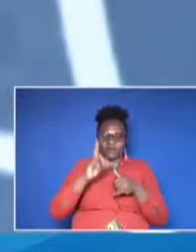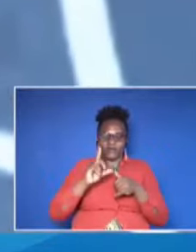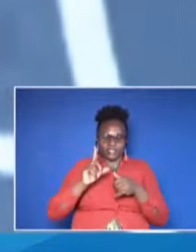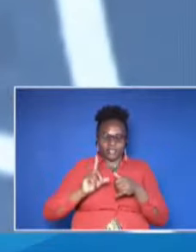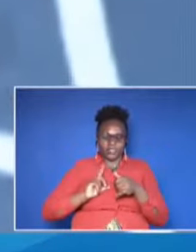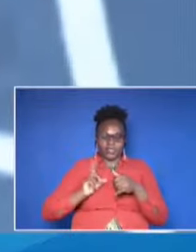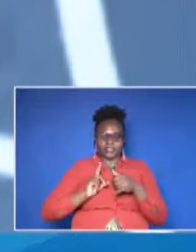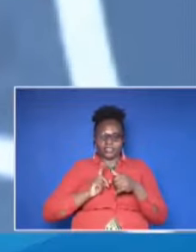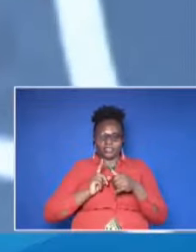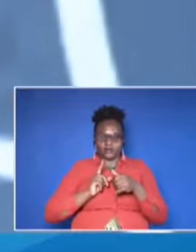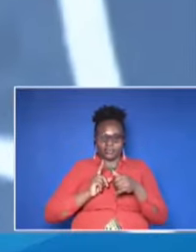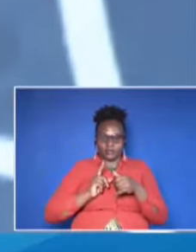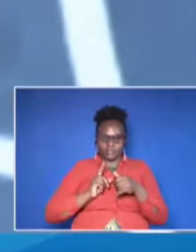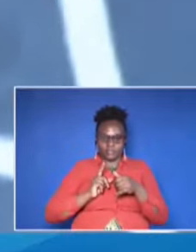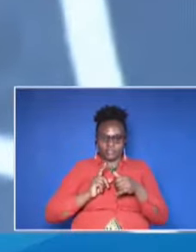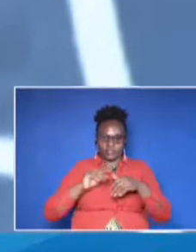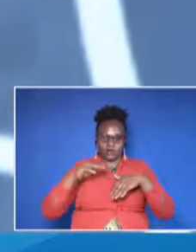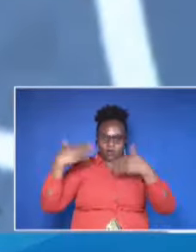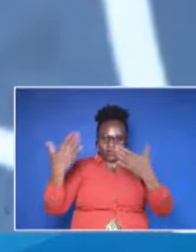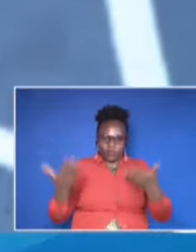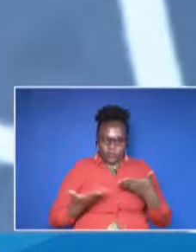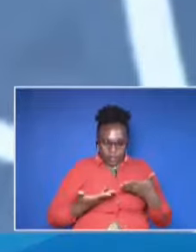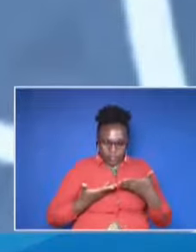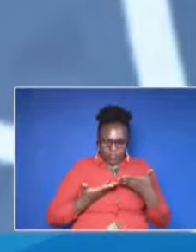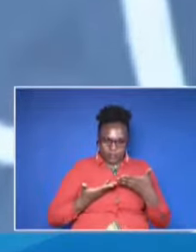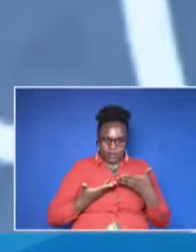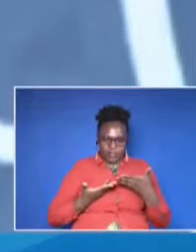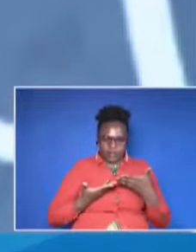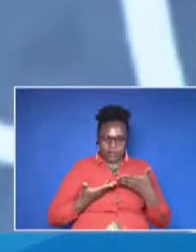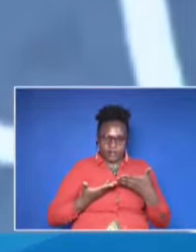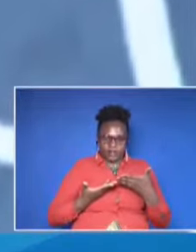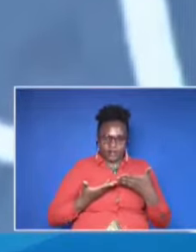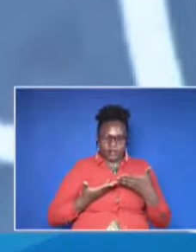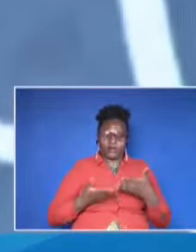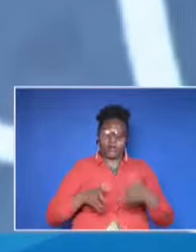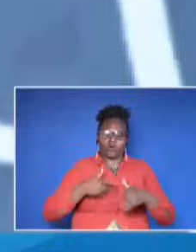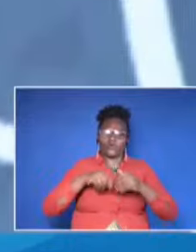of the Republic of Kenya